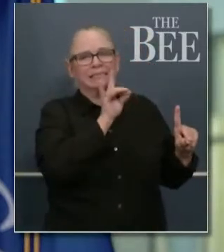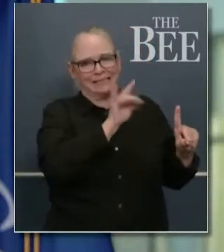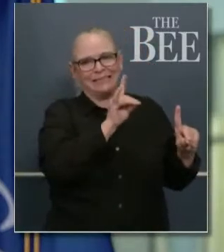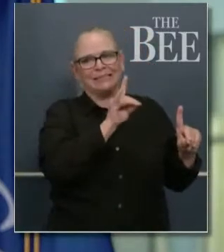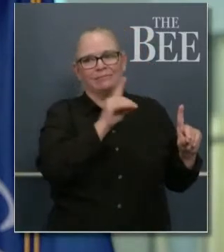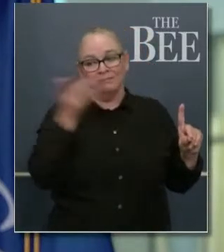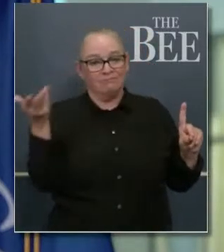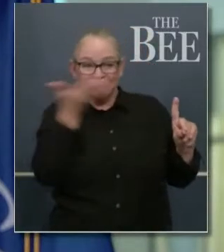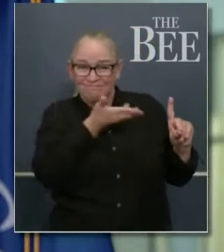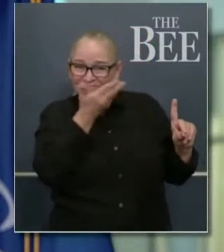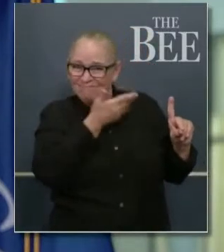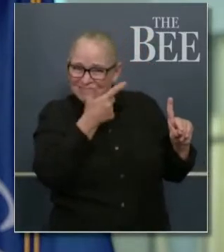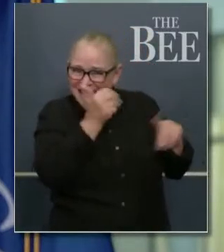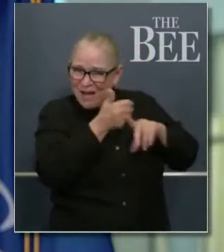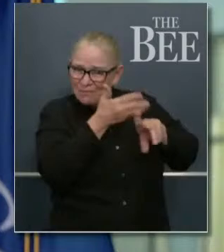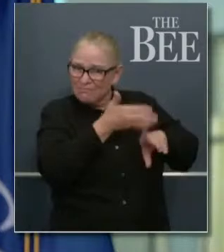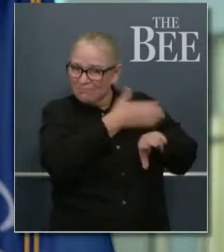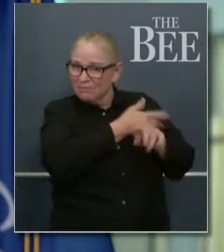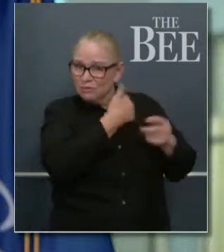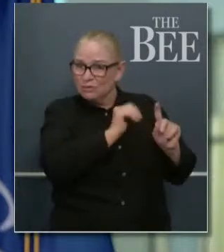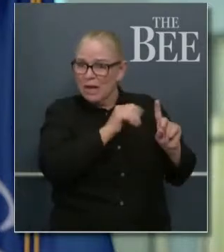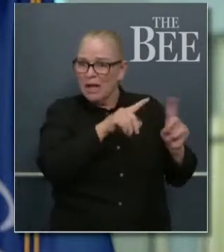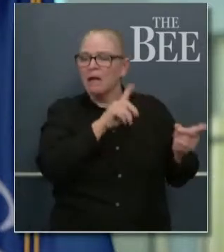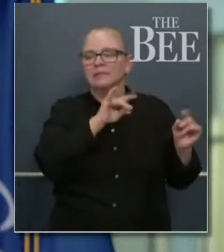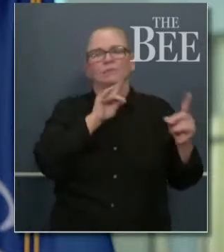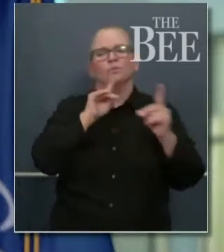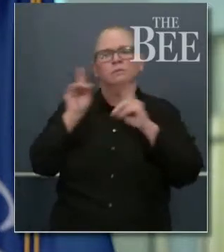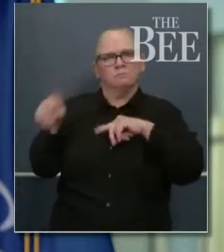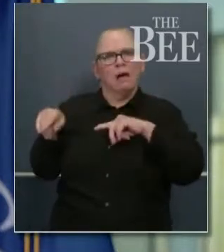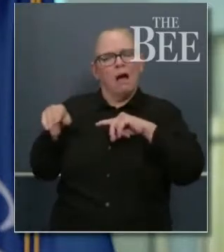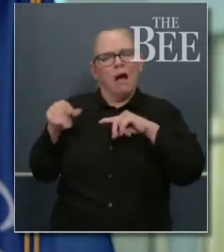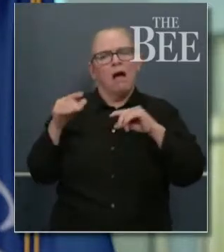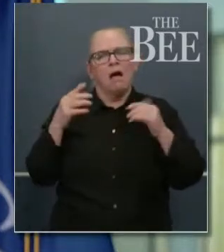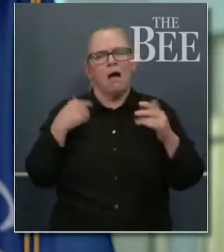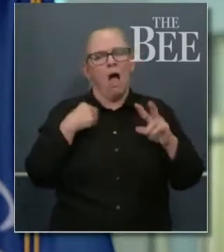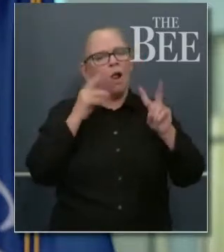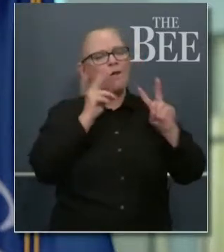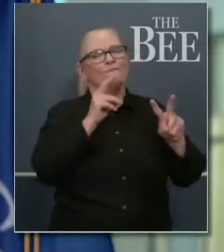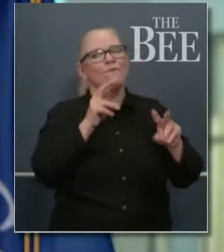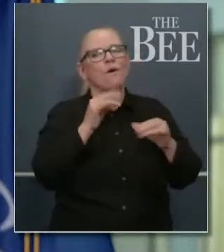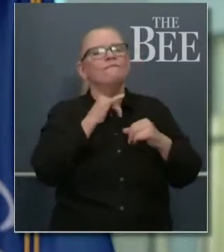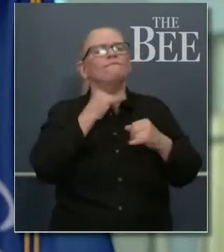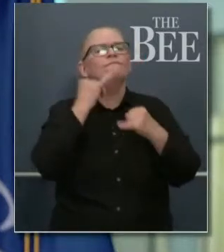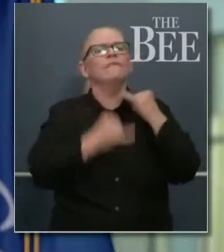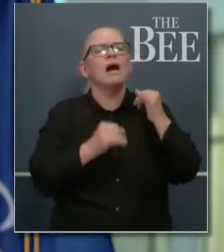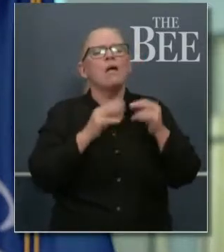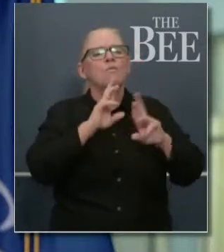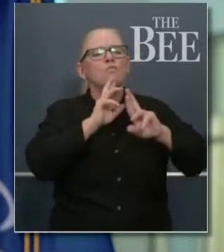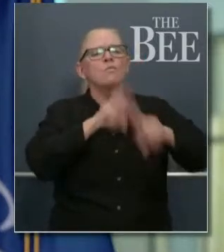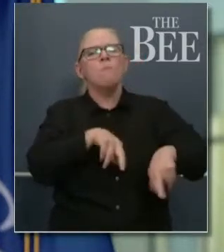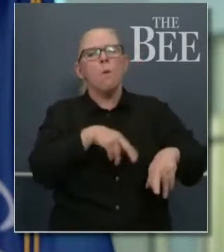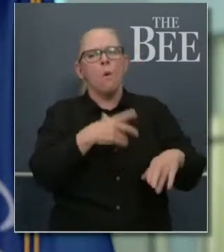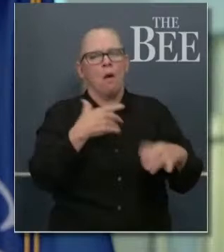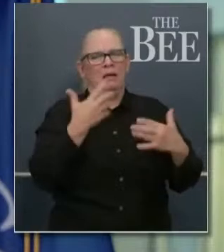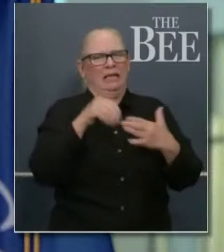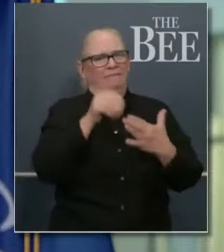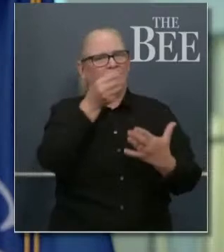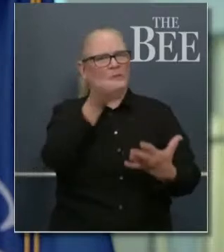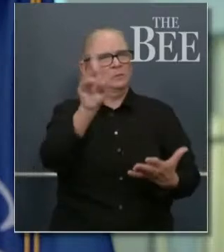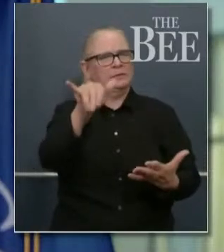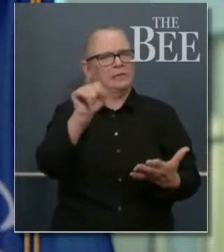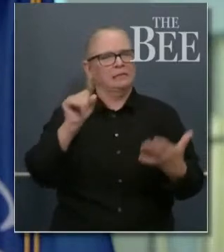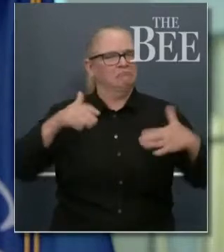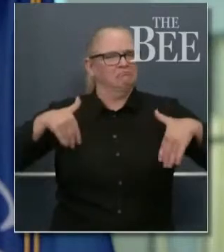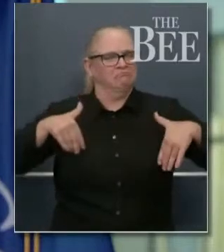efforts, and we will be responding to your query and question in the next few days. Stephanie Sierra, ABC